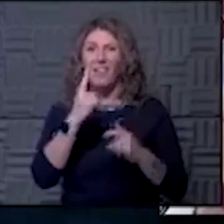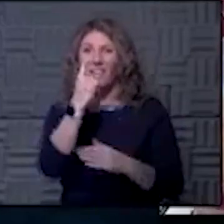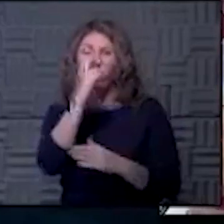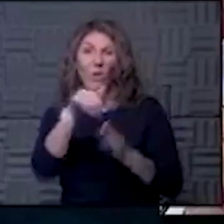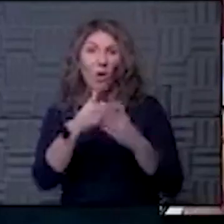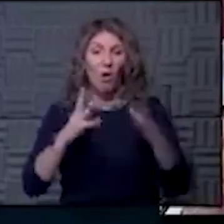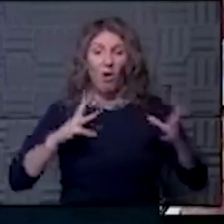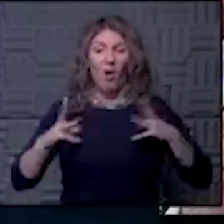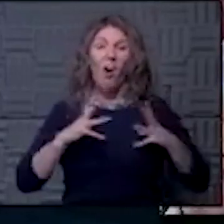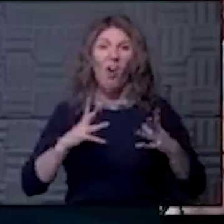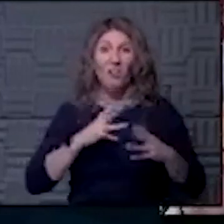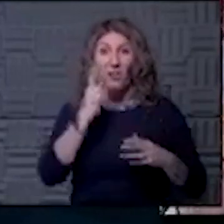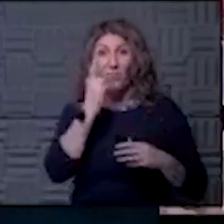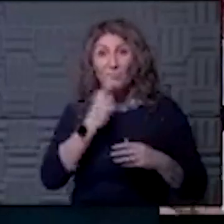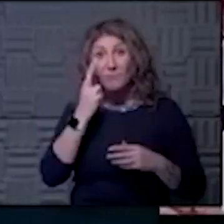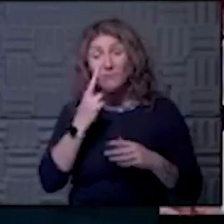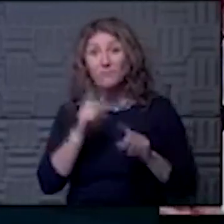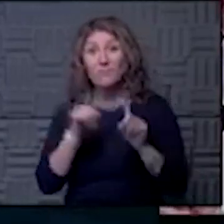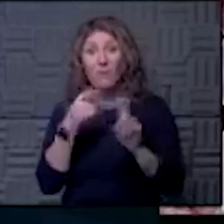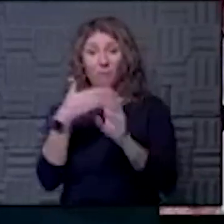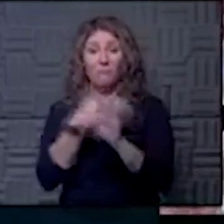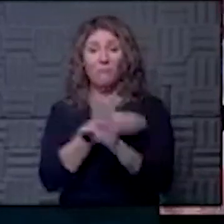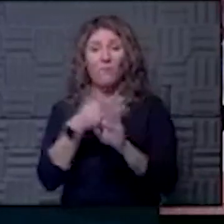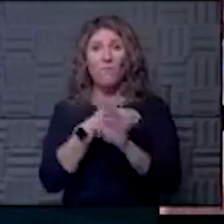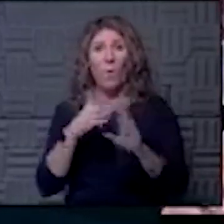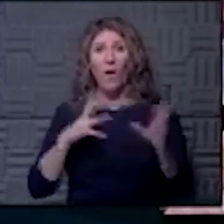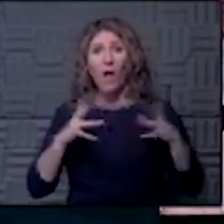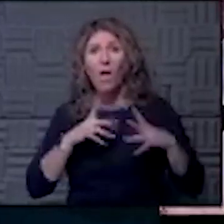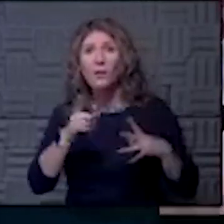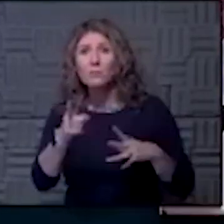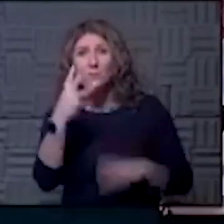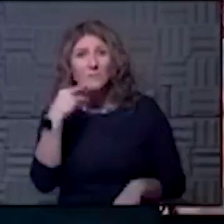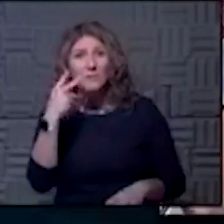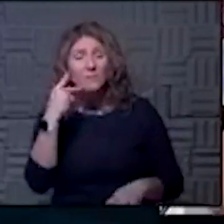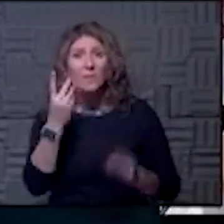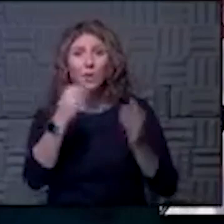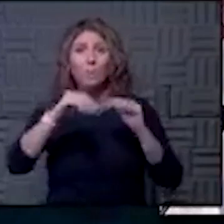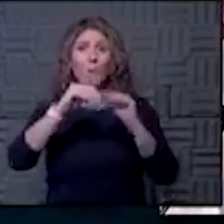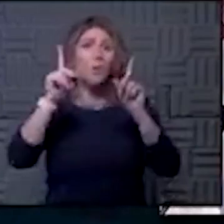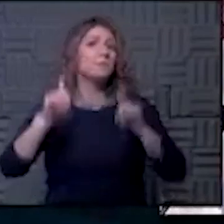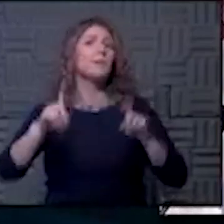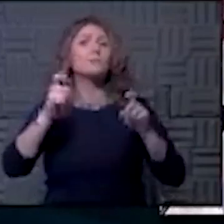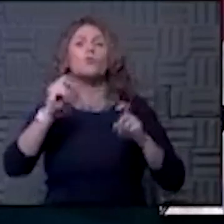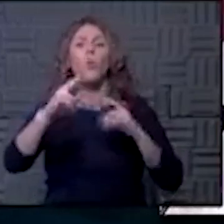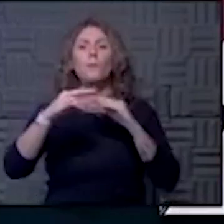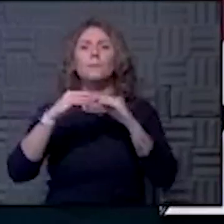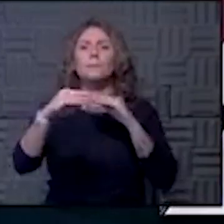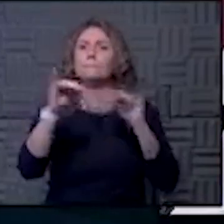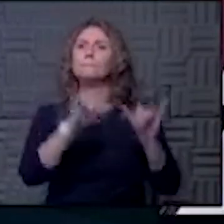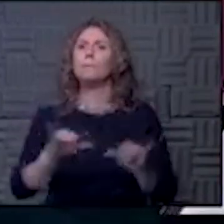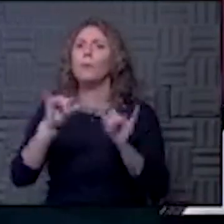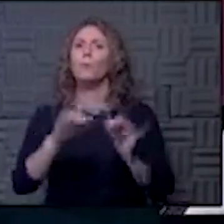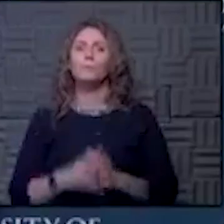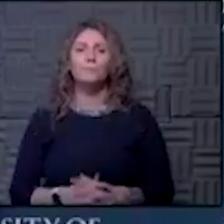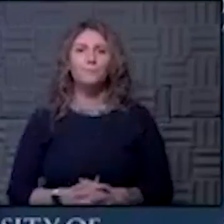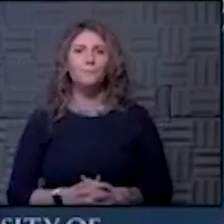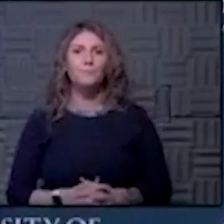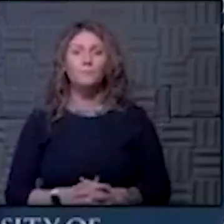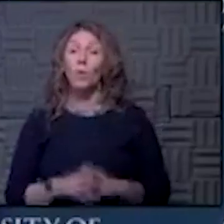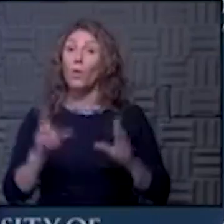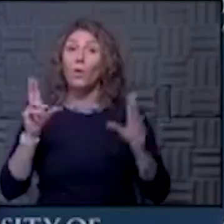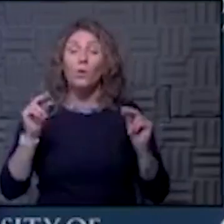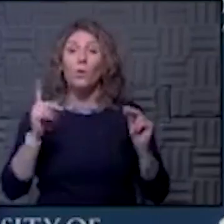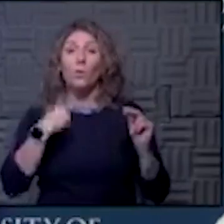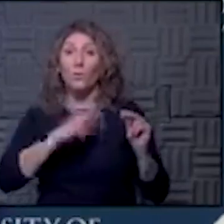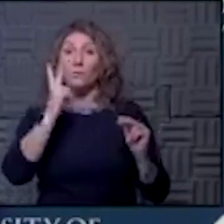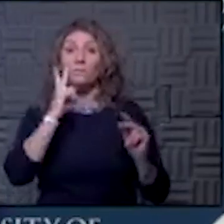effect. But prior to the holiday, would you say that you've experienced a lot more testing, or has it been pretty stable? No, we've definitely